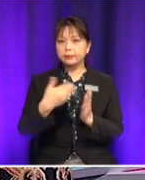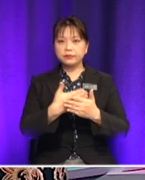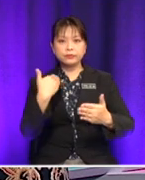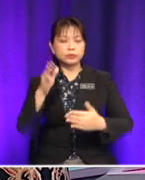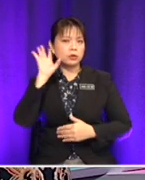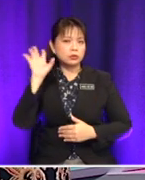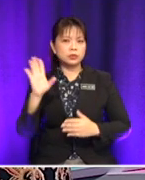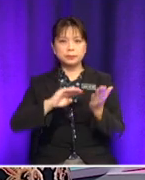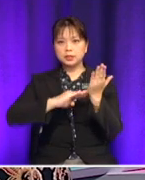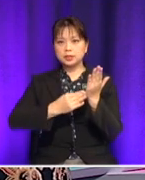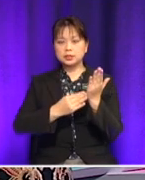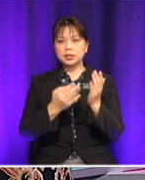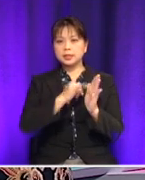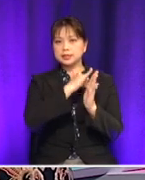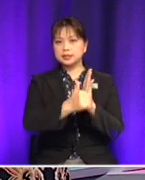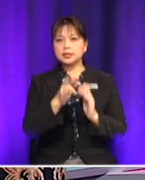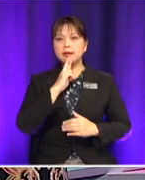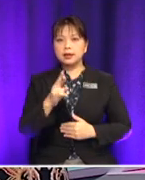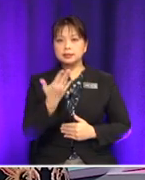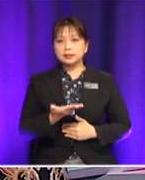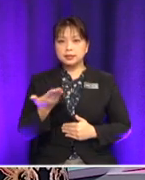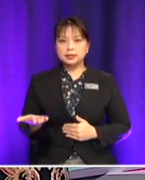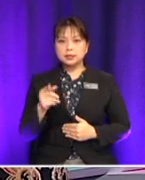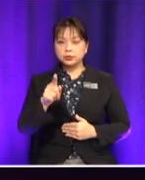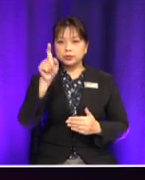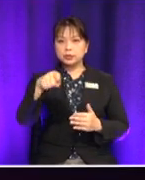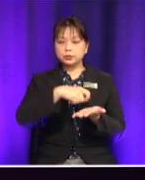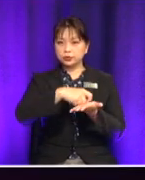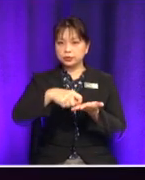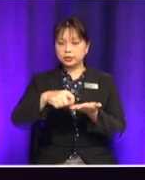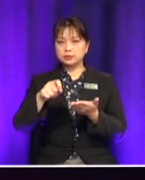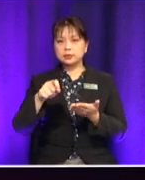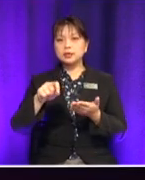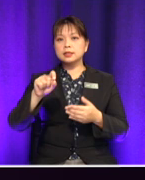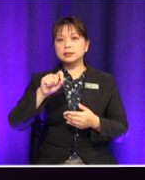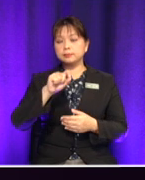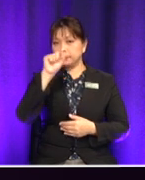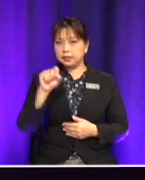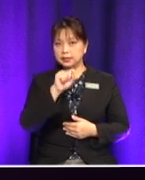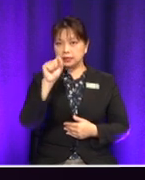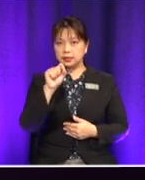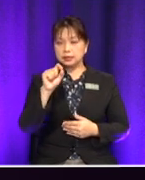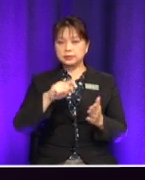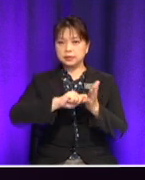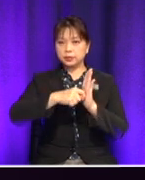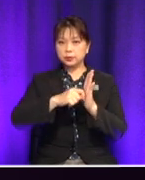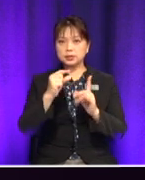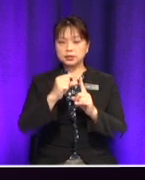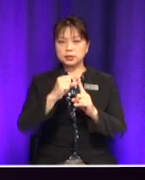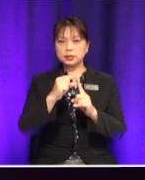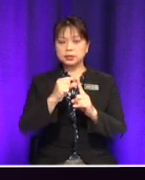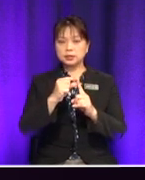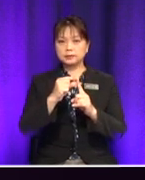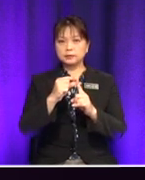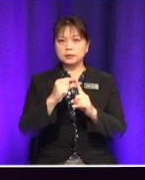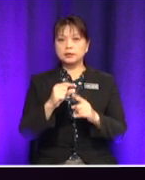begins, these are the things that you need to jot down, guys. Reading the question, circling the keywords from the question. Keywords has to